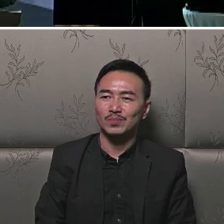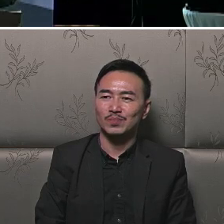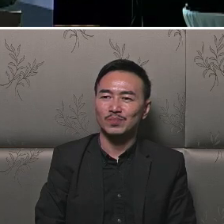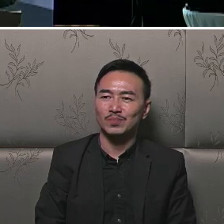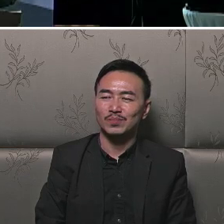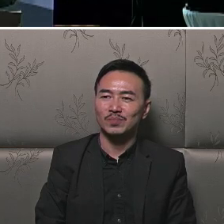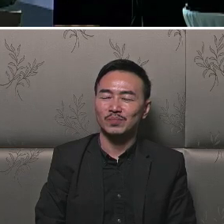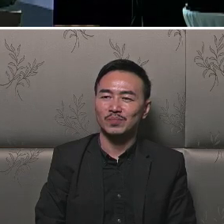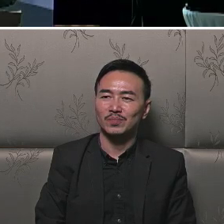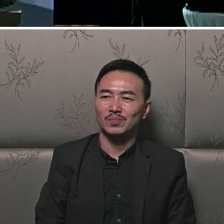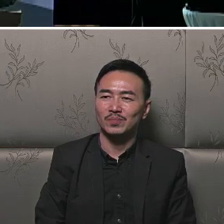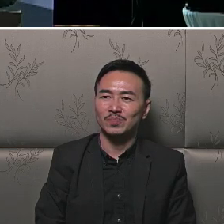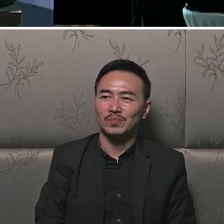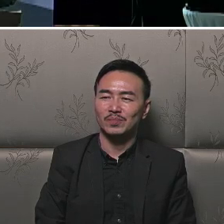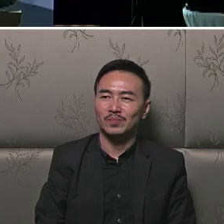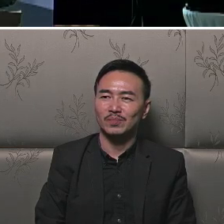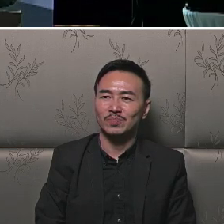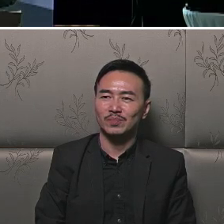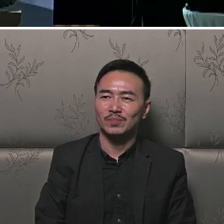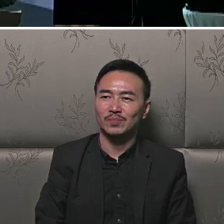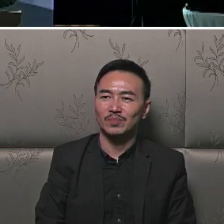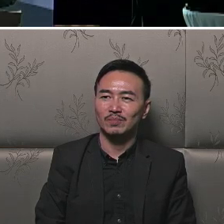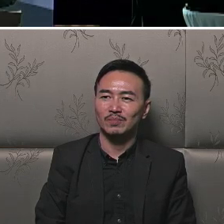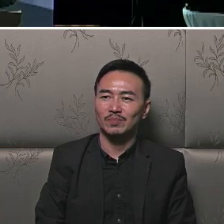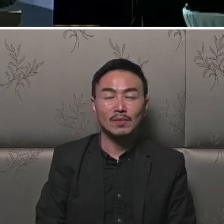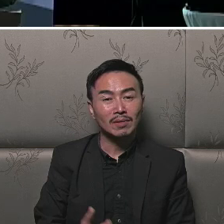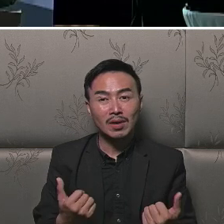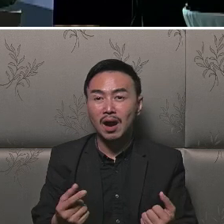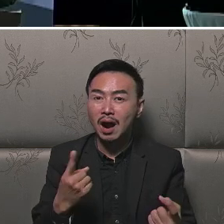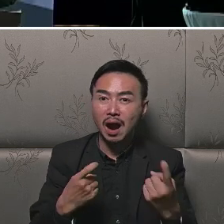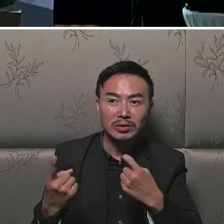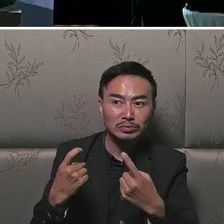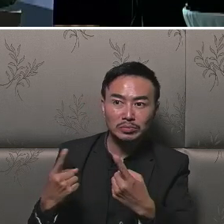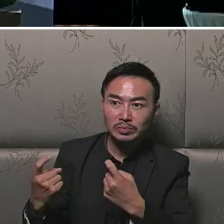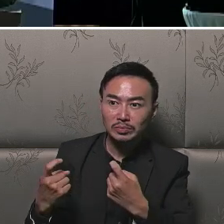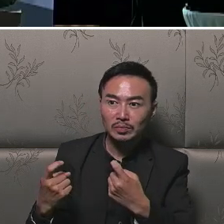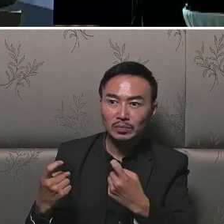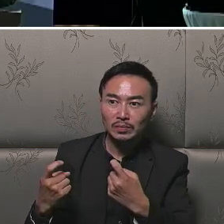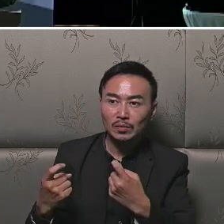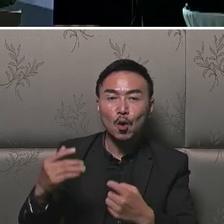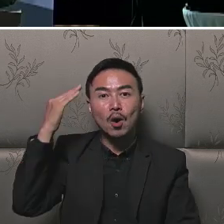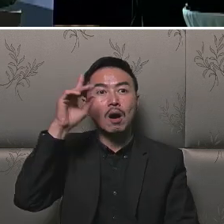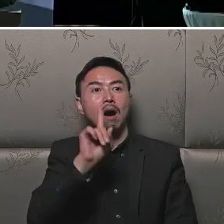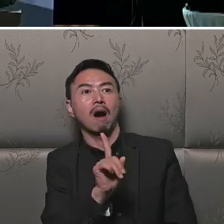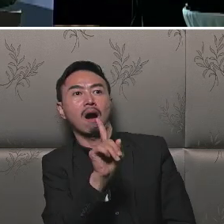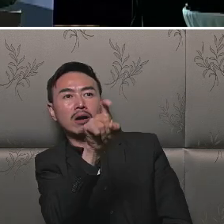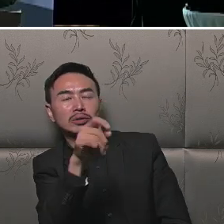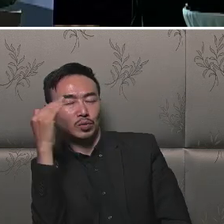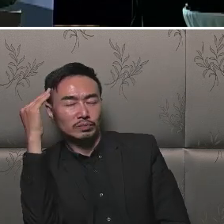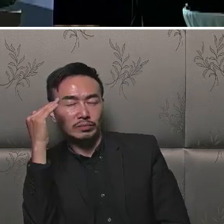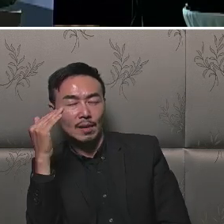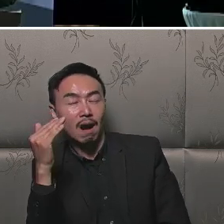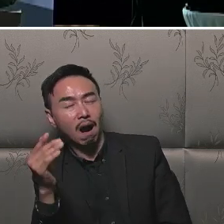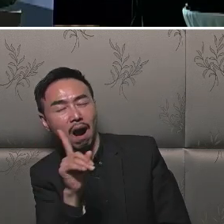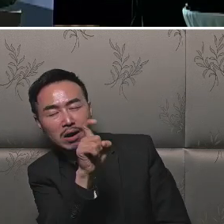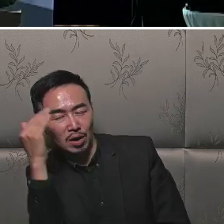Min. I have a question for you. And it is about that you talked of certain number who have